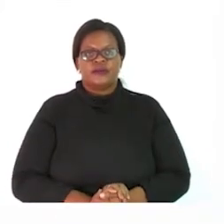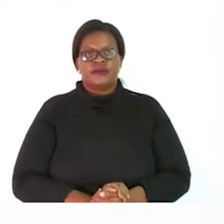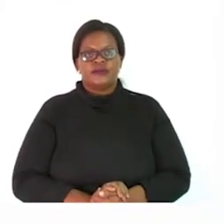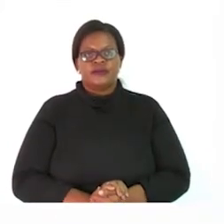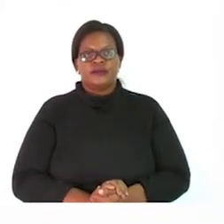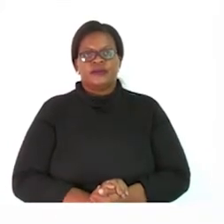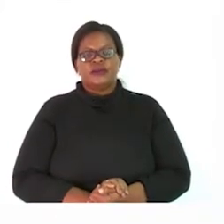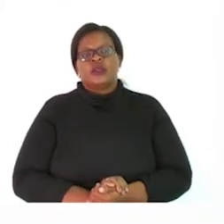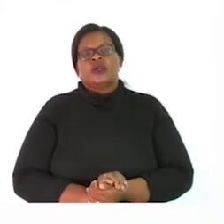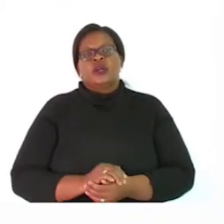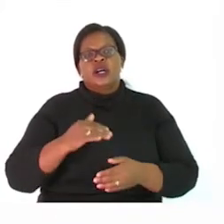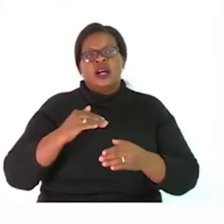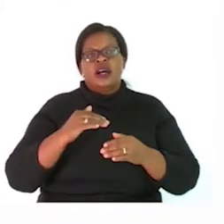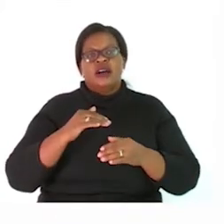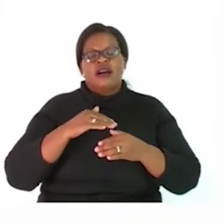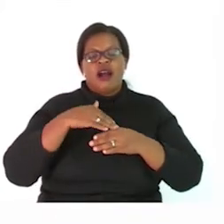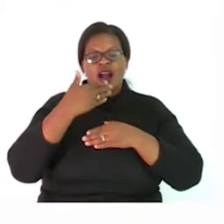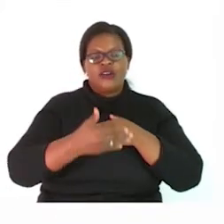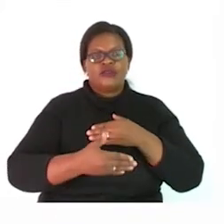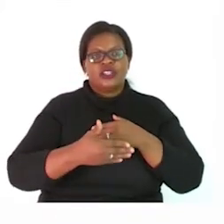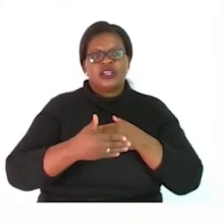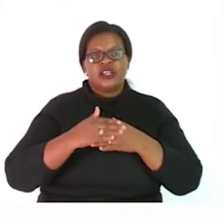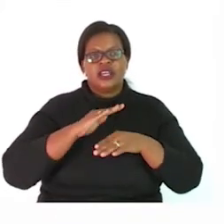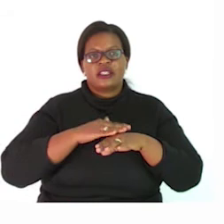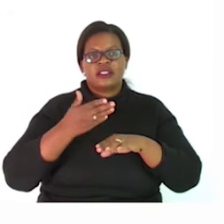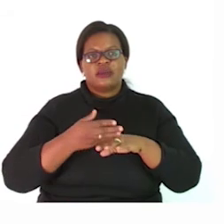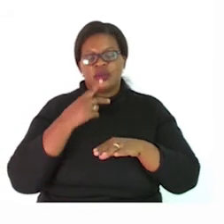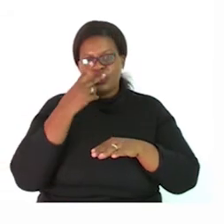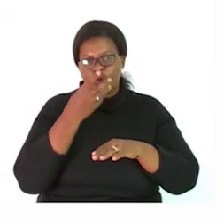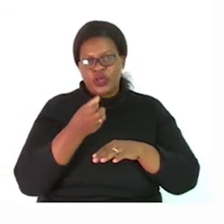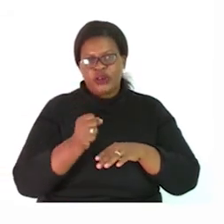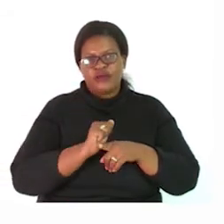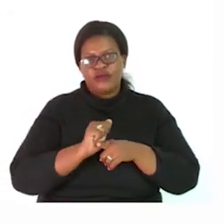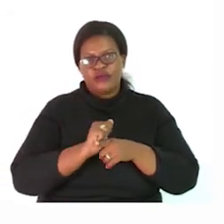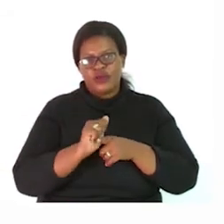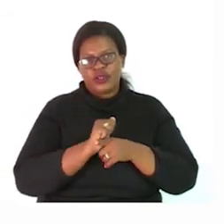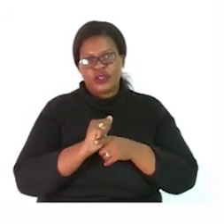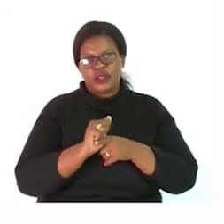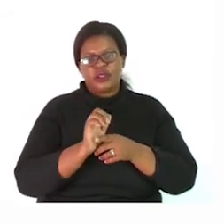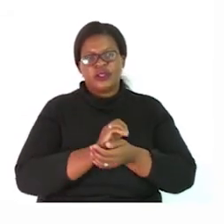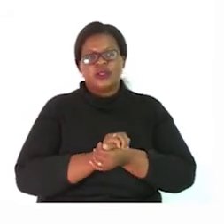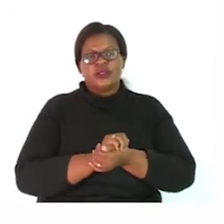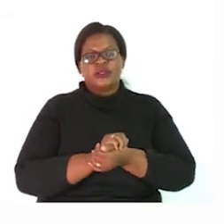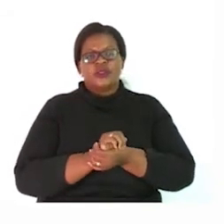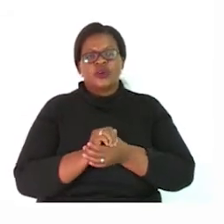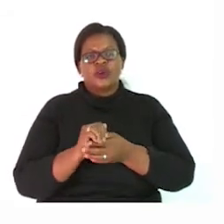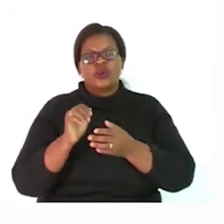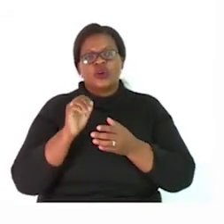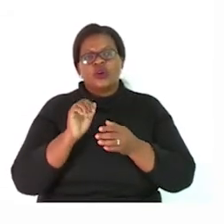After your examples, you will find your activities. We will go through the activities quickly.